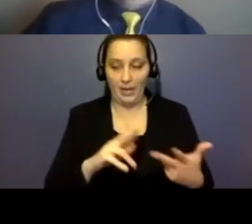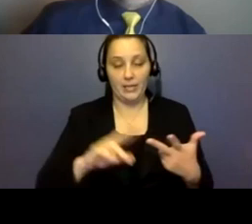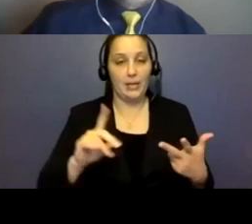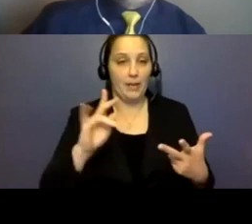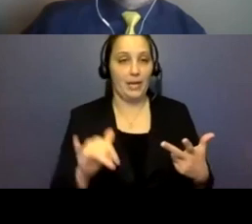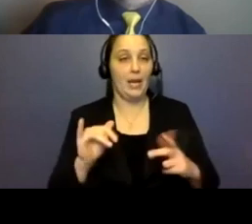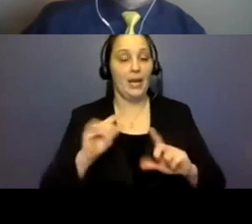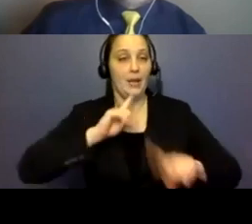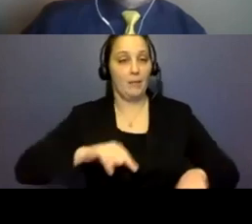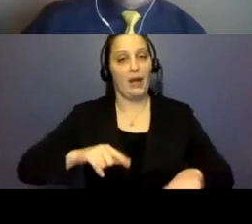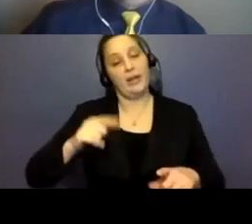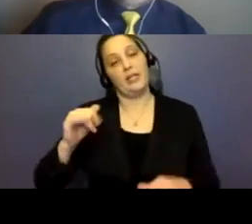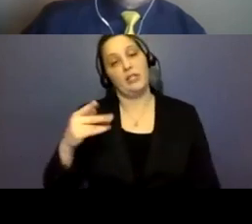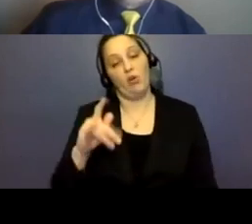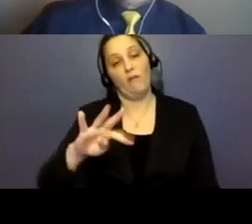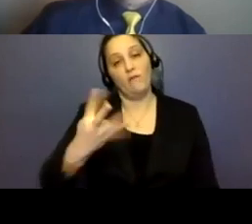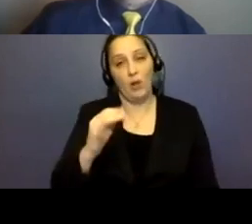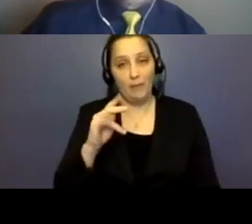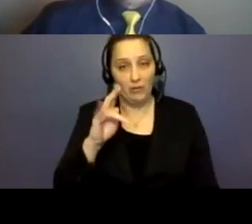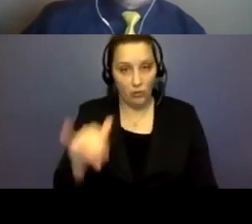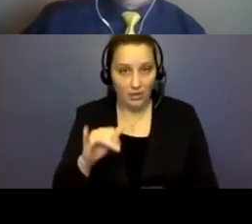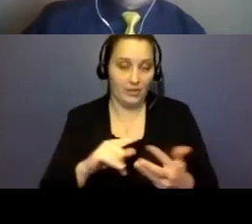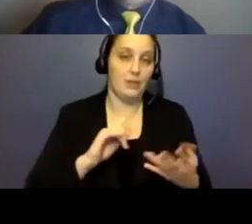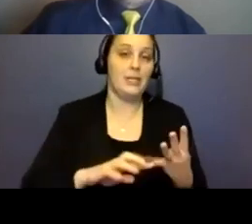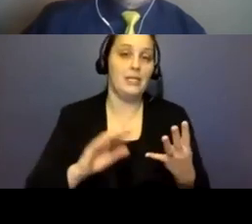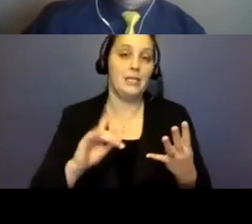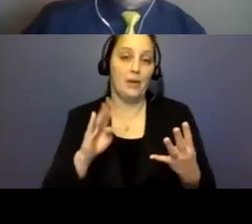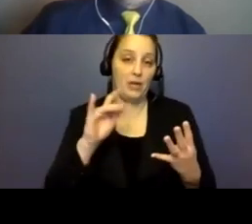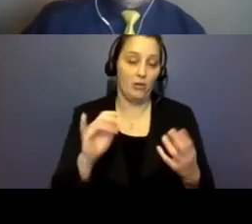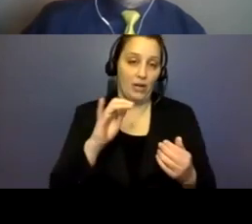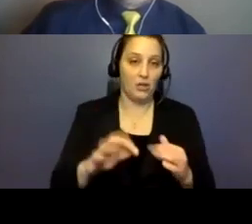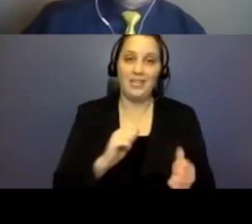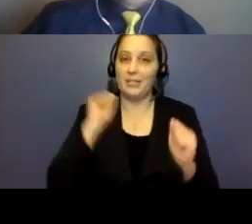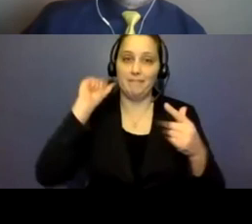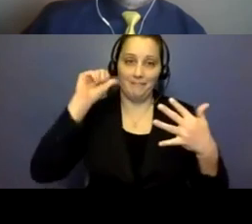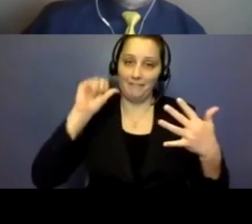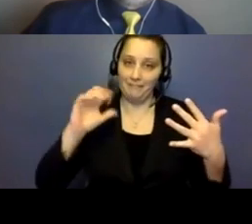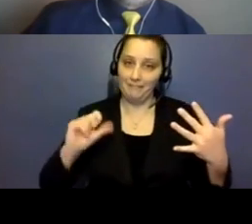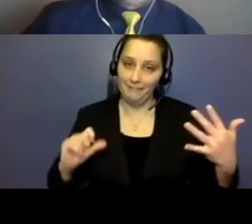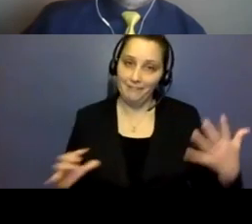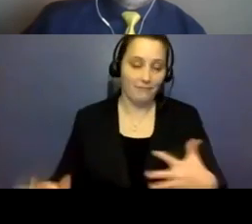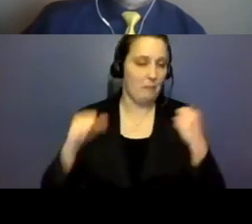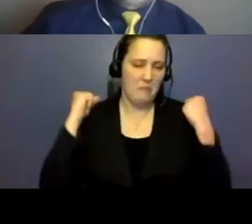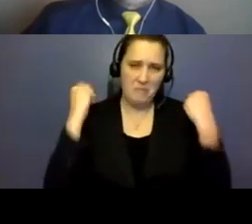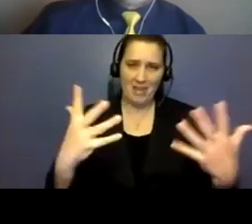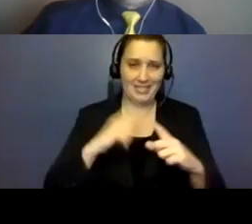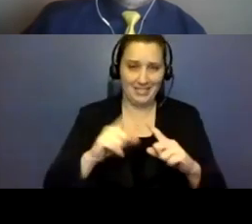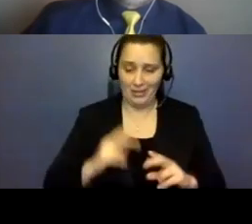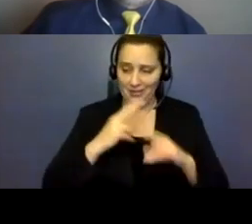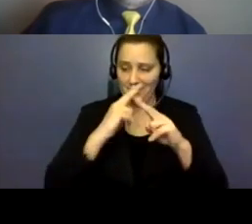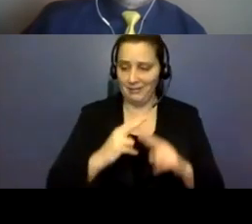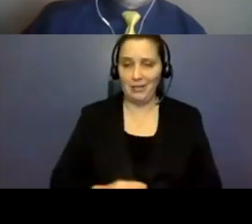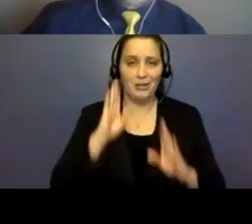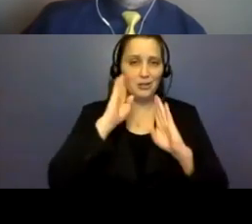commanding general, 4th Infantry Division, Deputy Director, Regional Operations for CPA, CJTF-7 Headquarters,